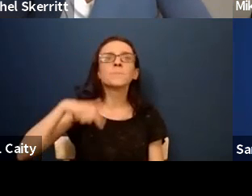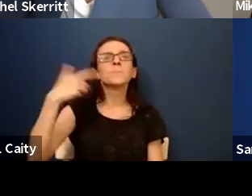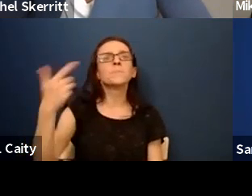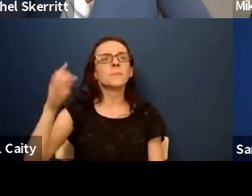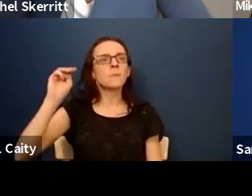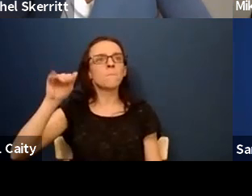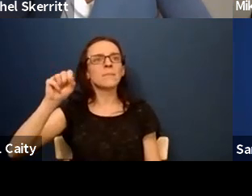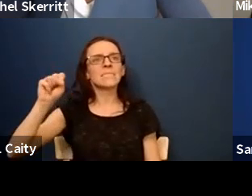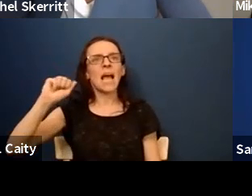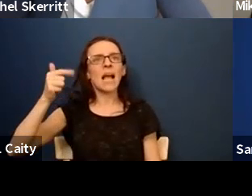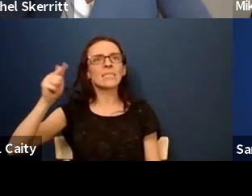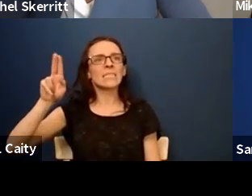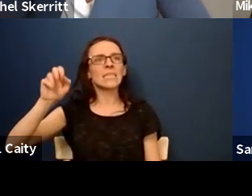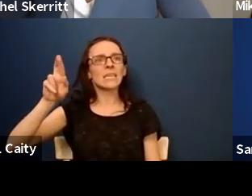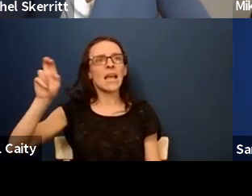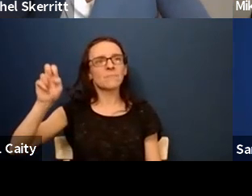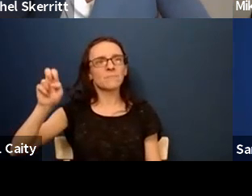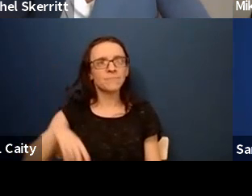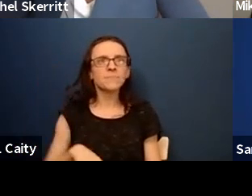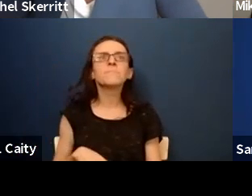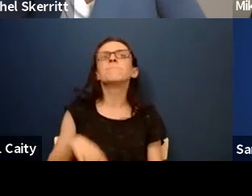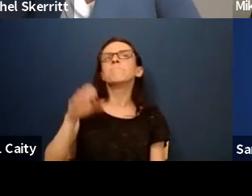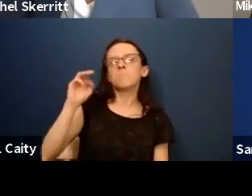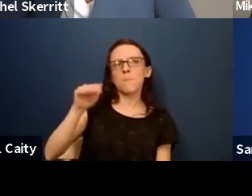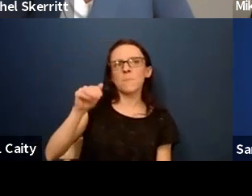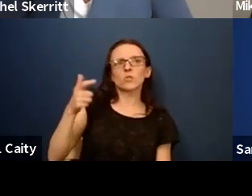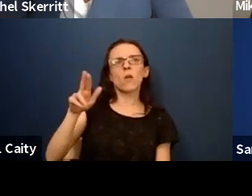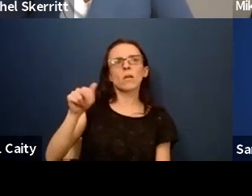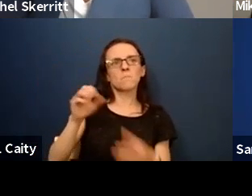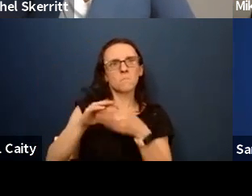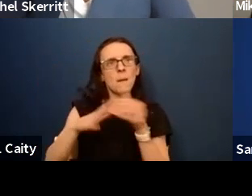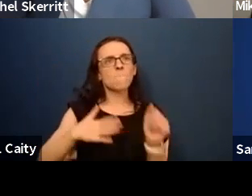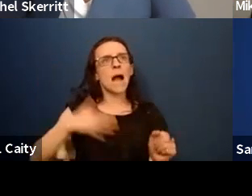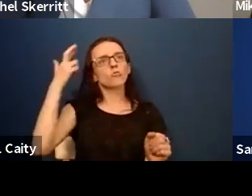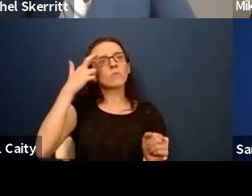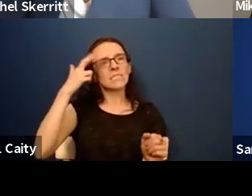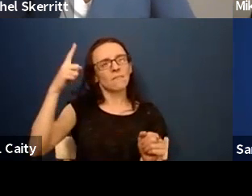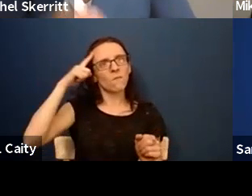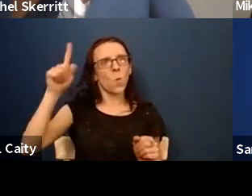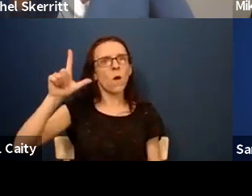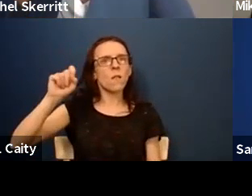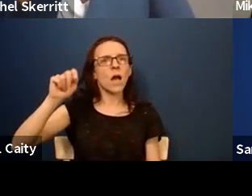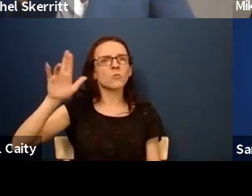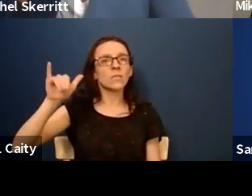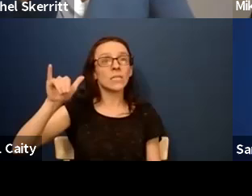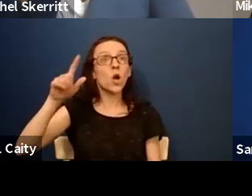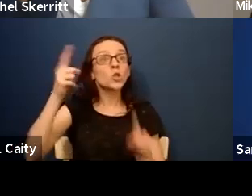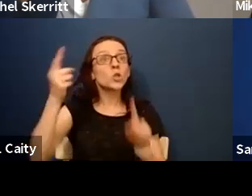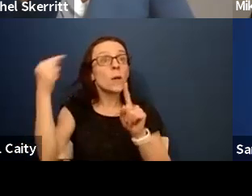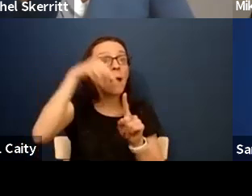Yeah, I just wanted to, my reasoning for lottery, and I'm not saying full lottery. Wait, are you going back to